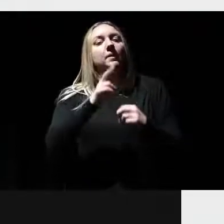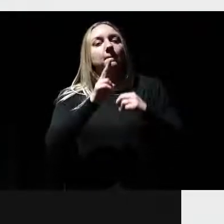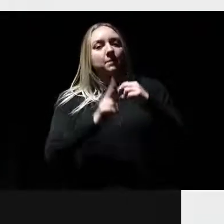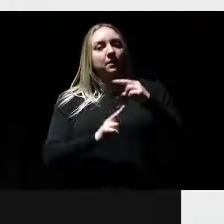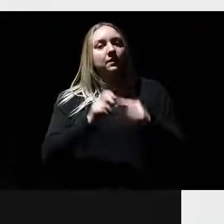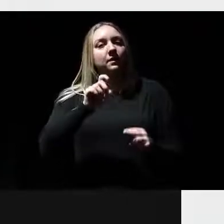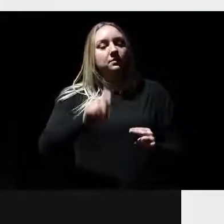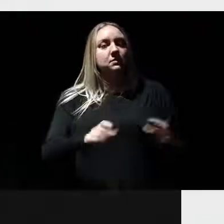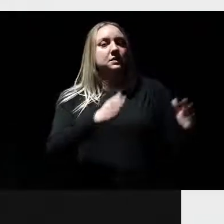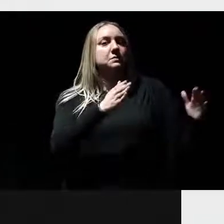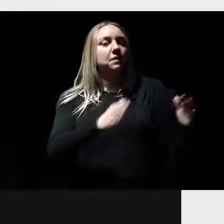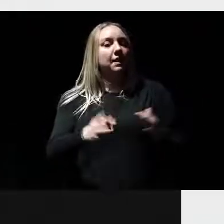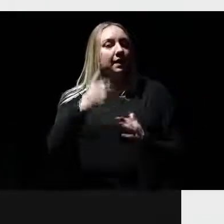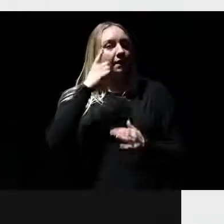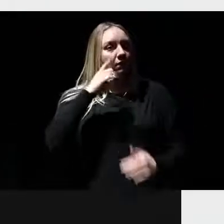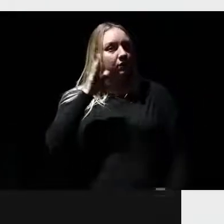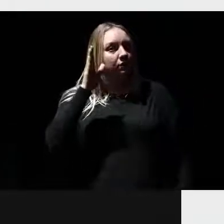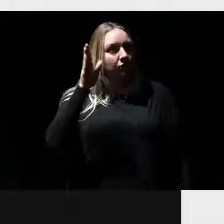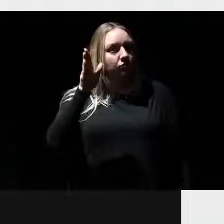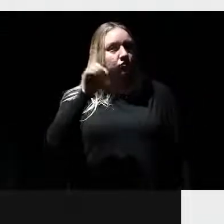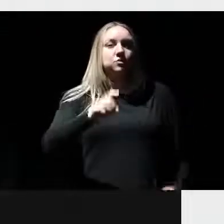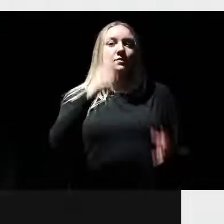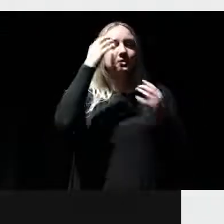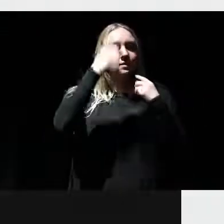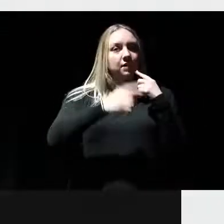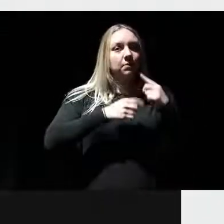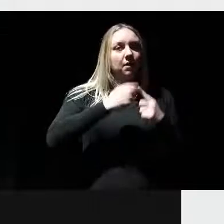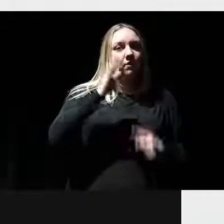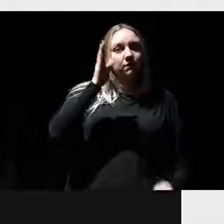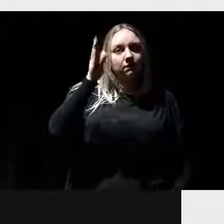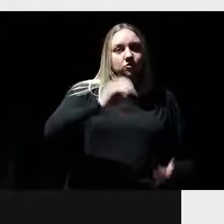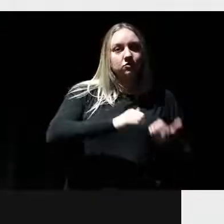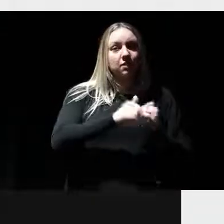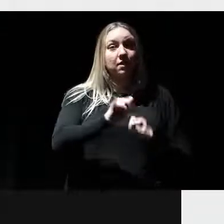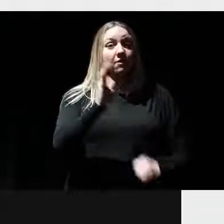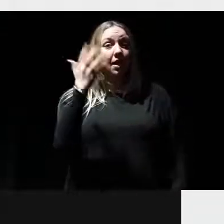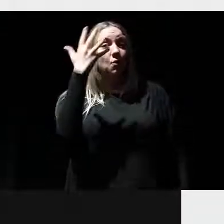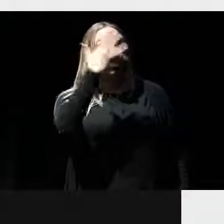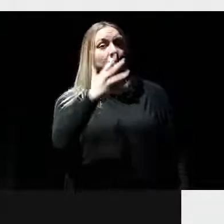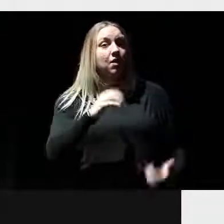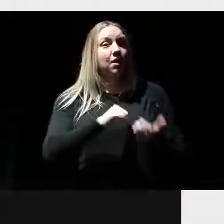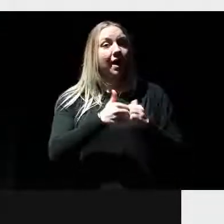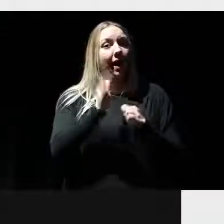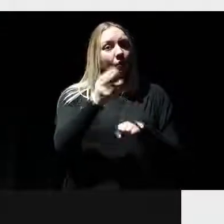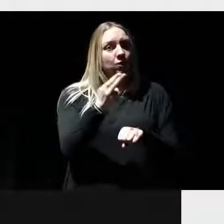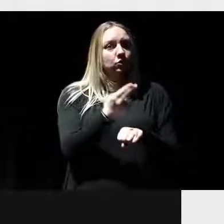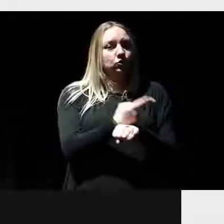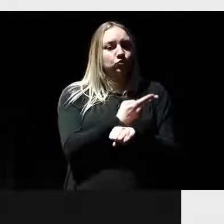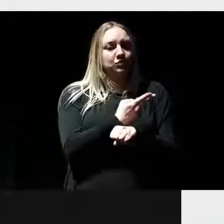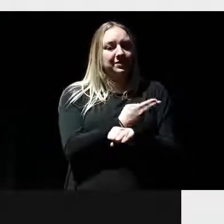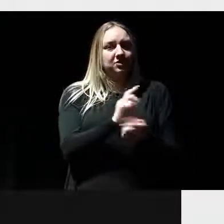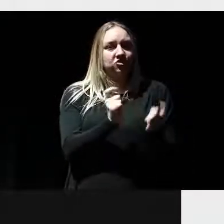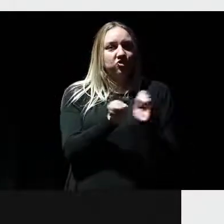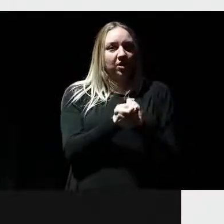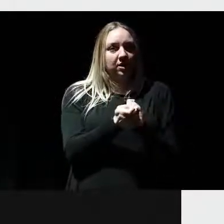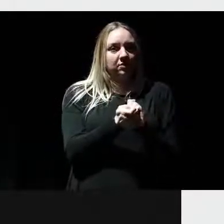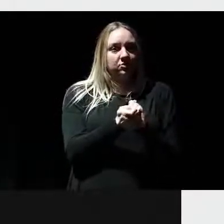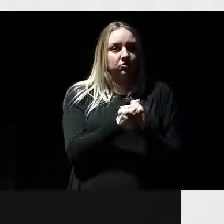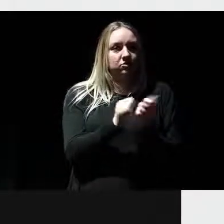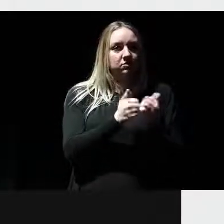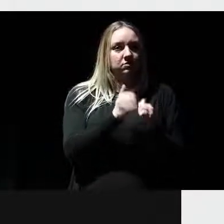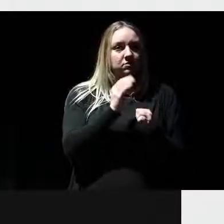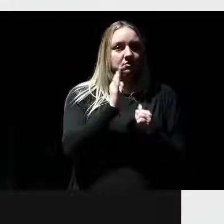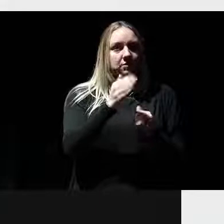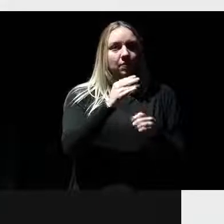future is potentially going to be like, what the uses are going to continue, how the uses are going to continue to evolve,